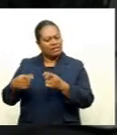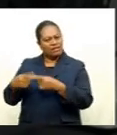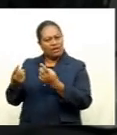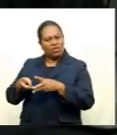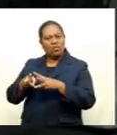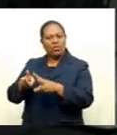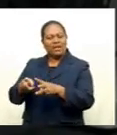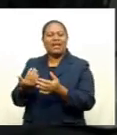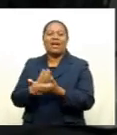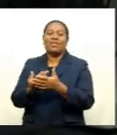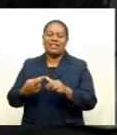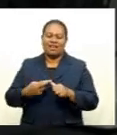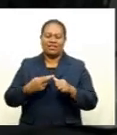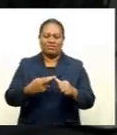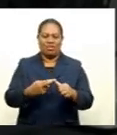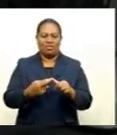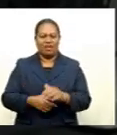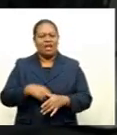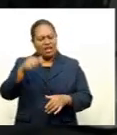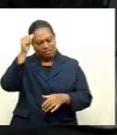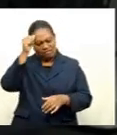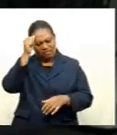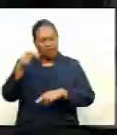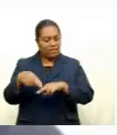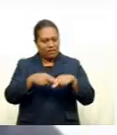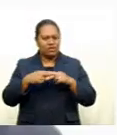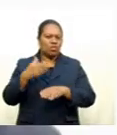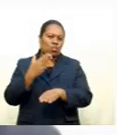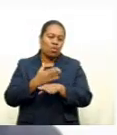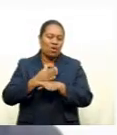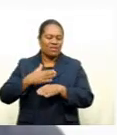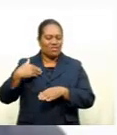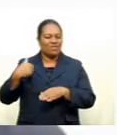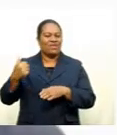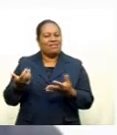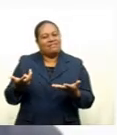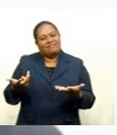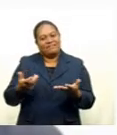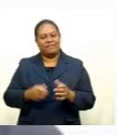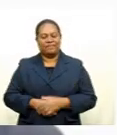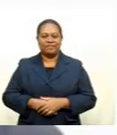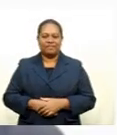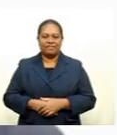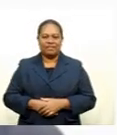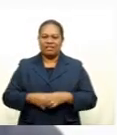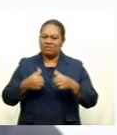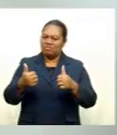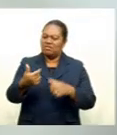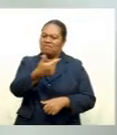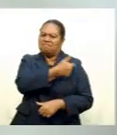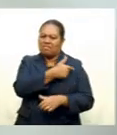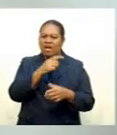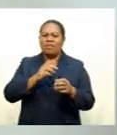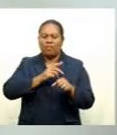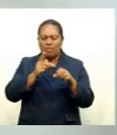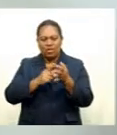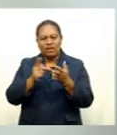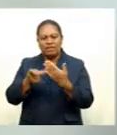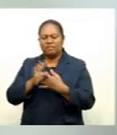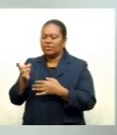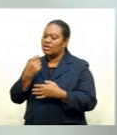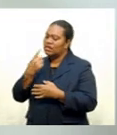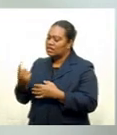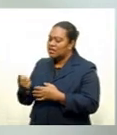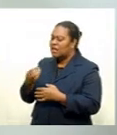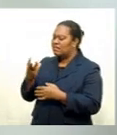the response, and I think Fiji is working really well. You've got a very comprehensive vaccine program. What would you say are some